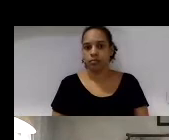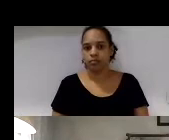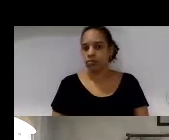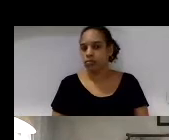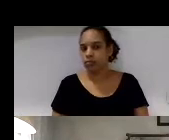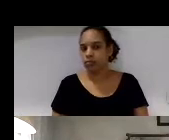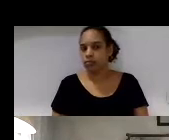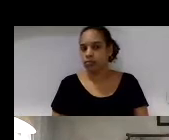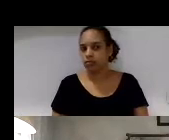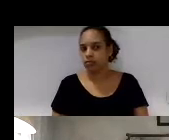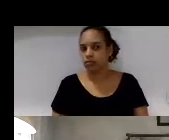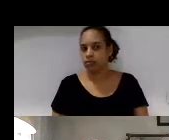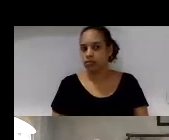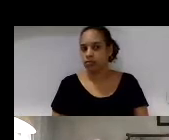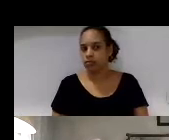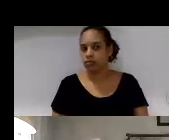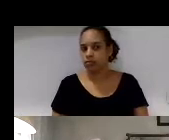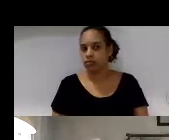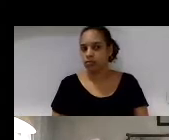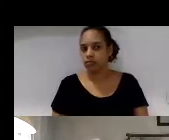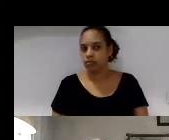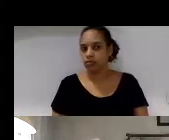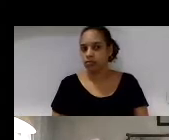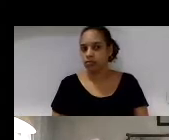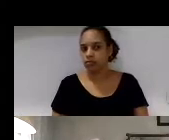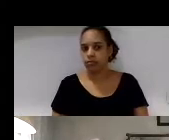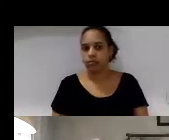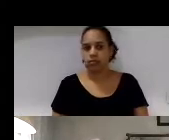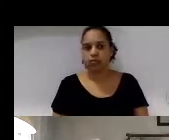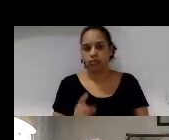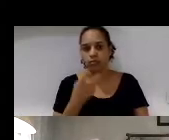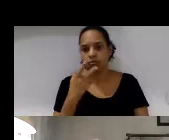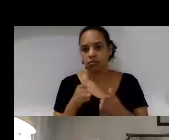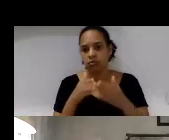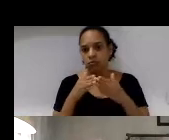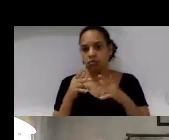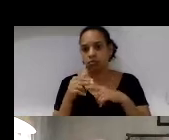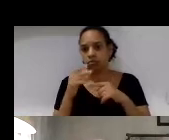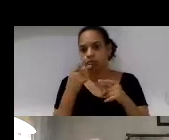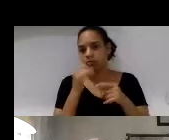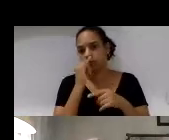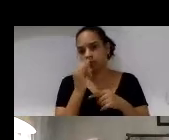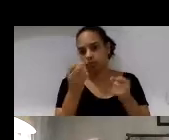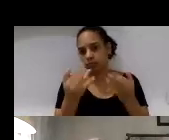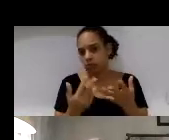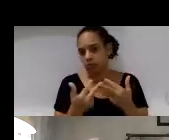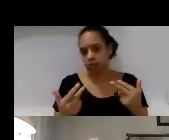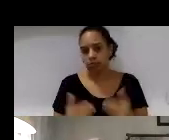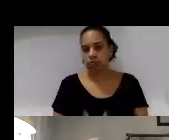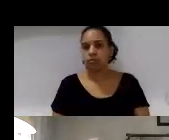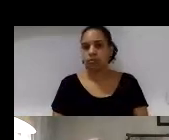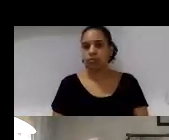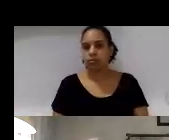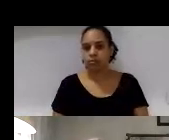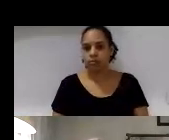Maybe if you stop and start over, we would like to try that. And second, we are changing the person who